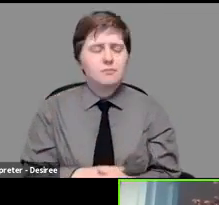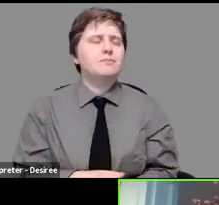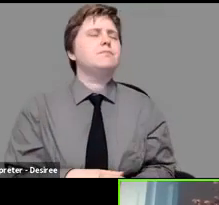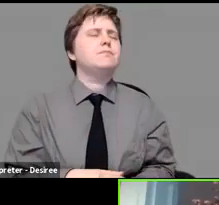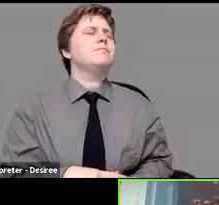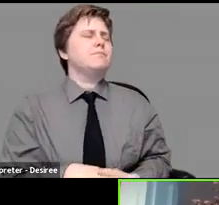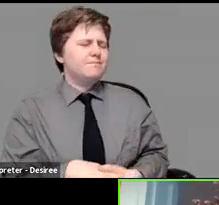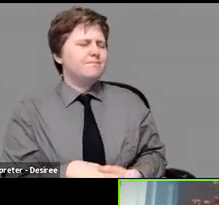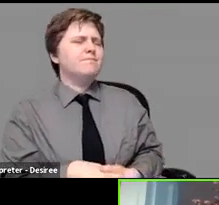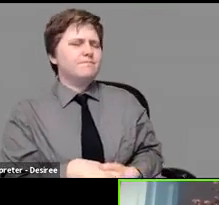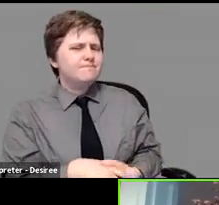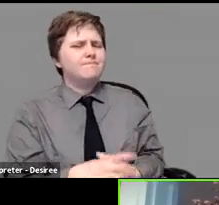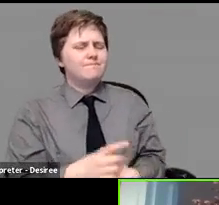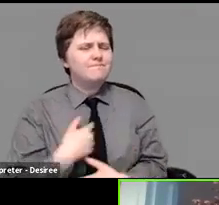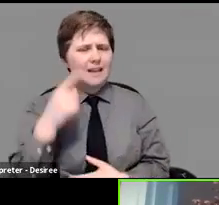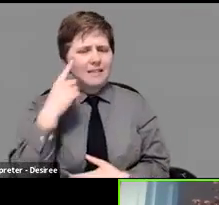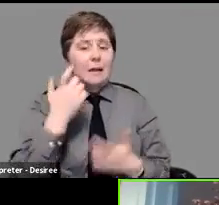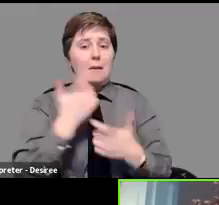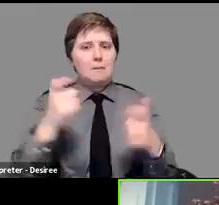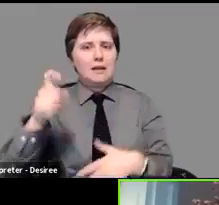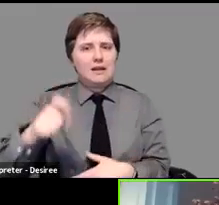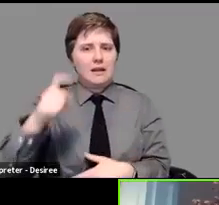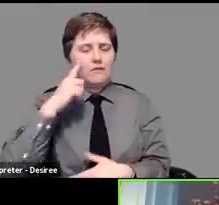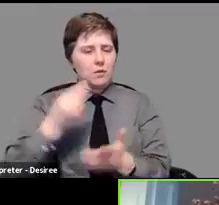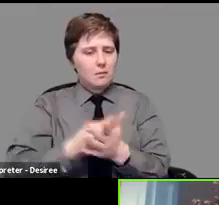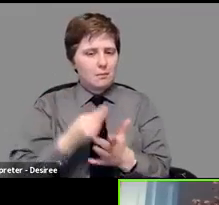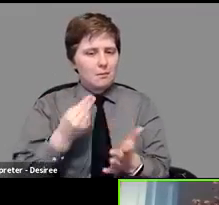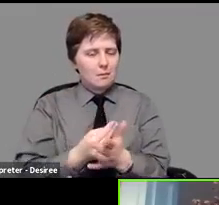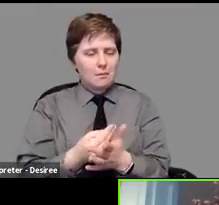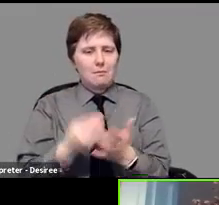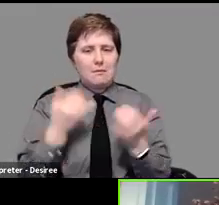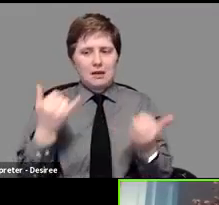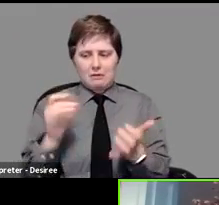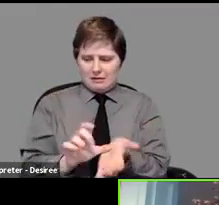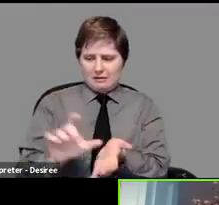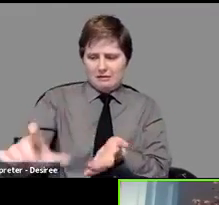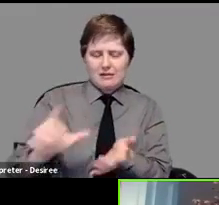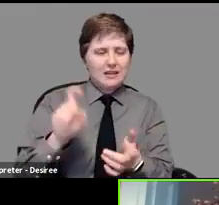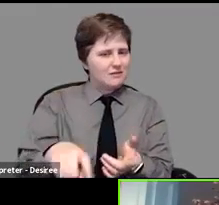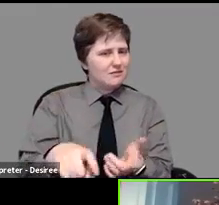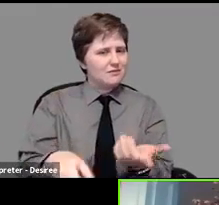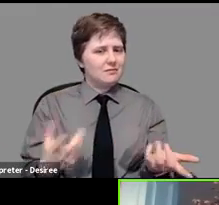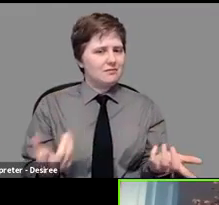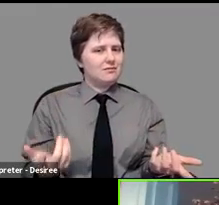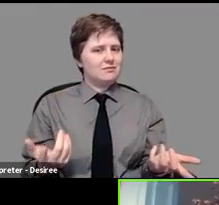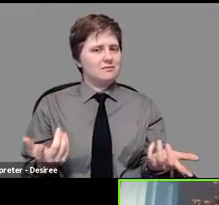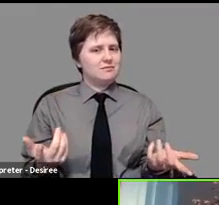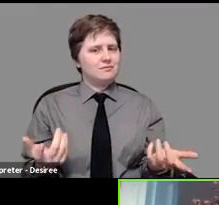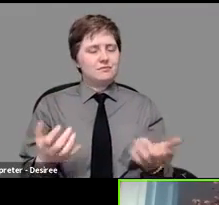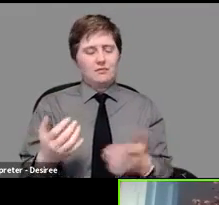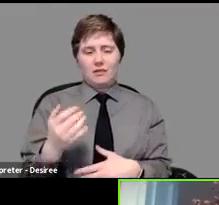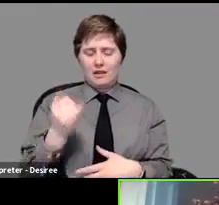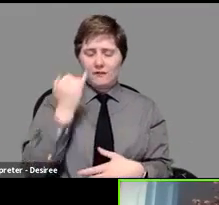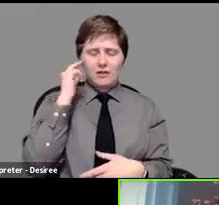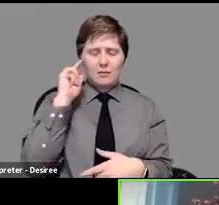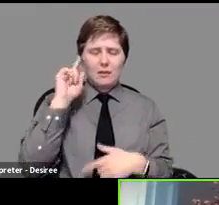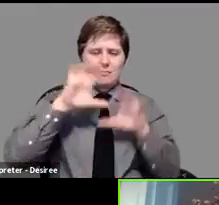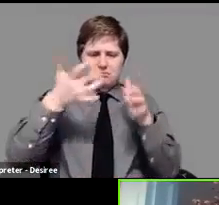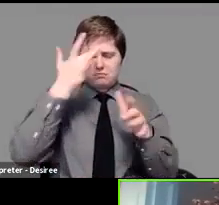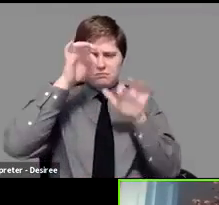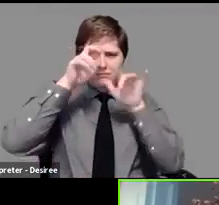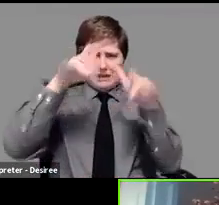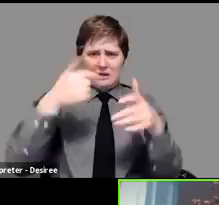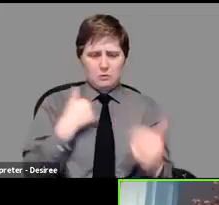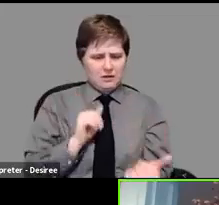there's a huge need to get money in the hands of folks who need it right now, because when you think about a pandemic and what we're